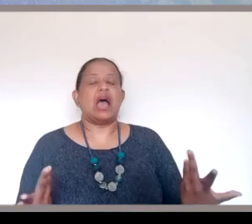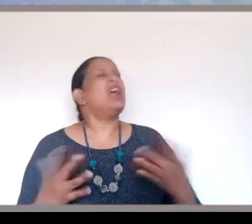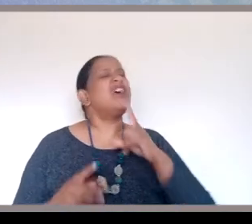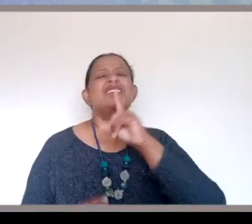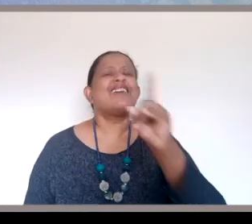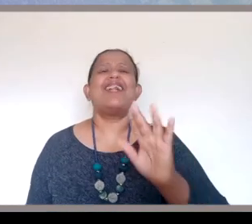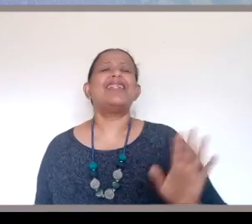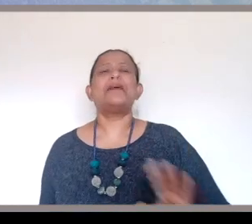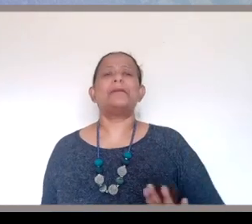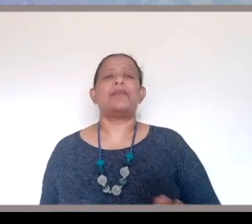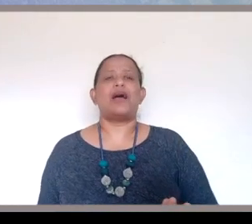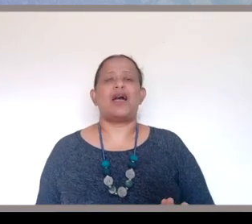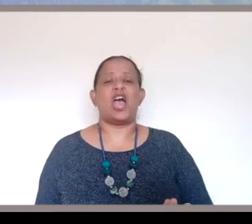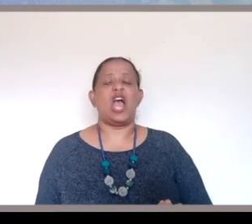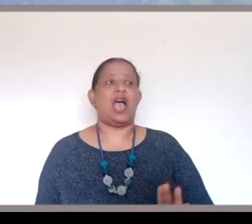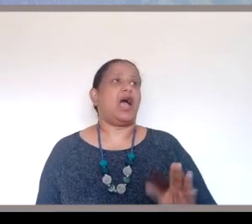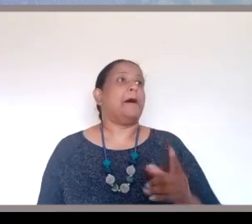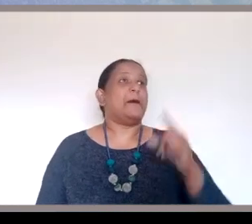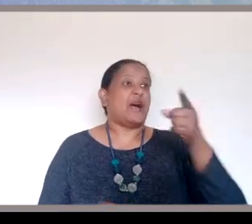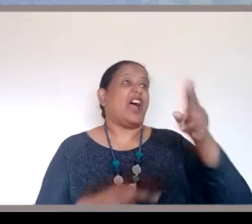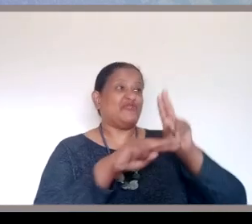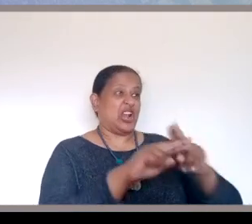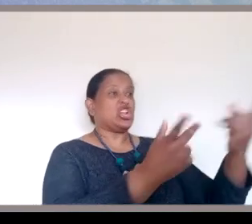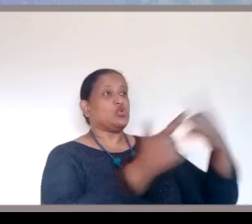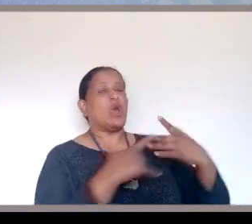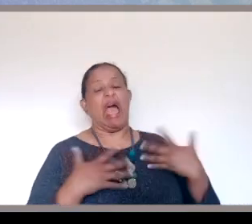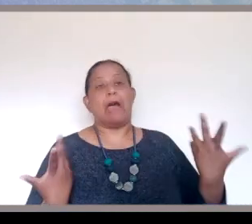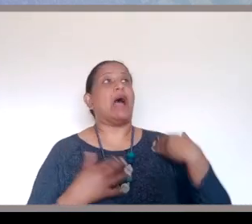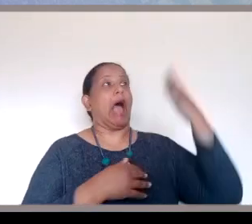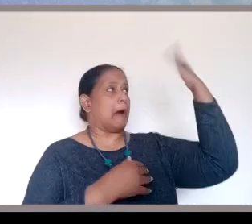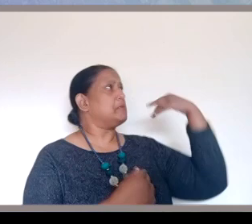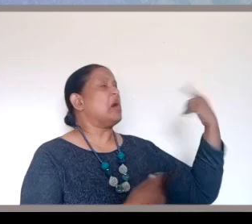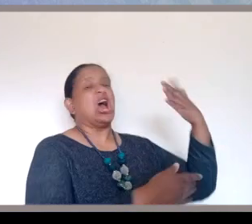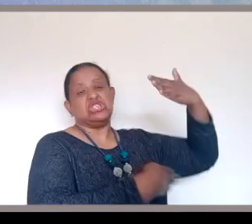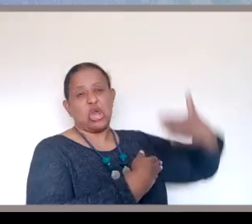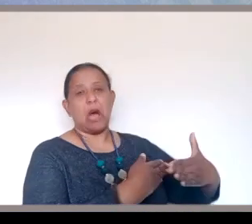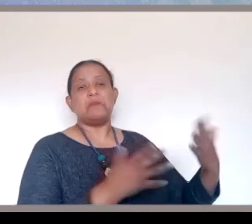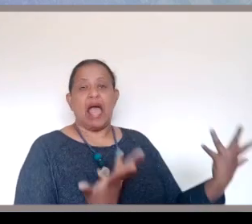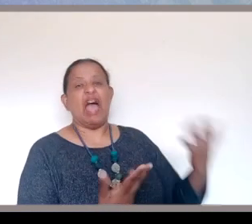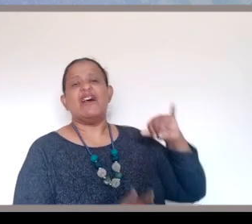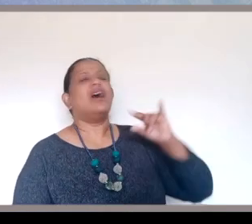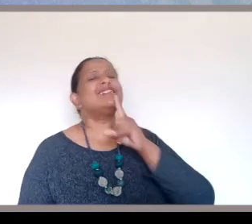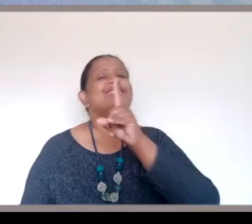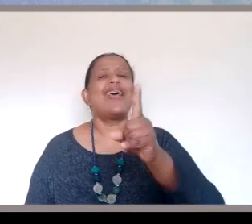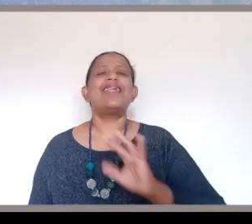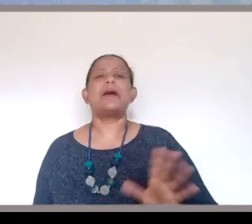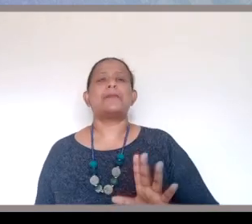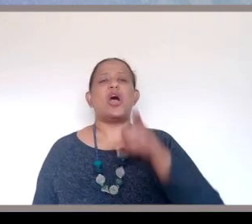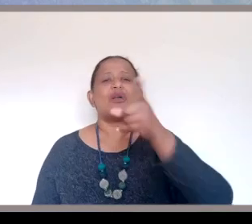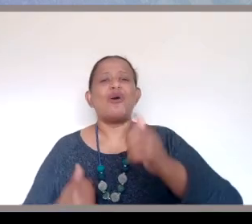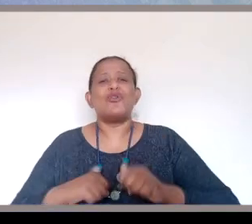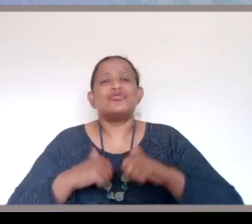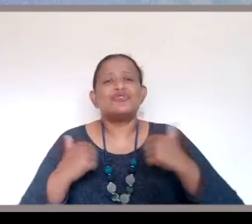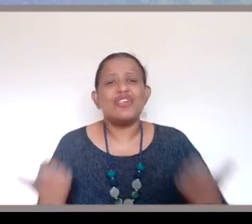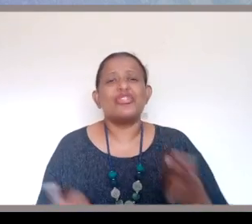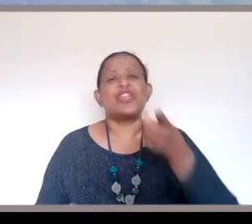guess what? You are wrong. Be responsible. Don't blame God and don't blame other people. It's a